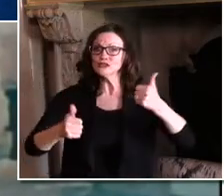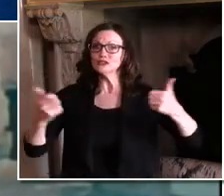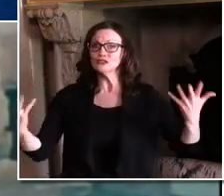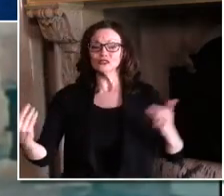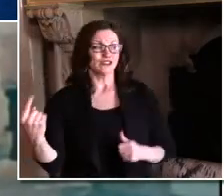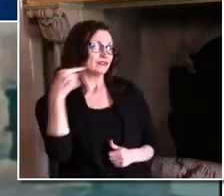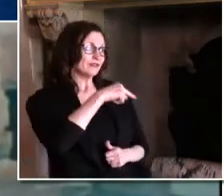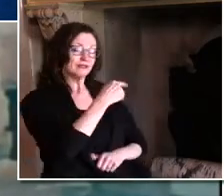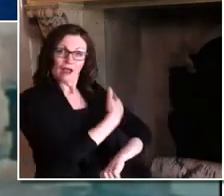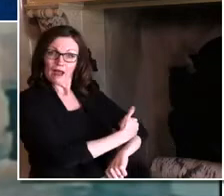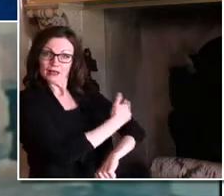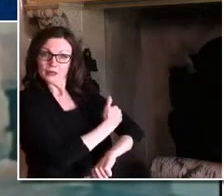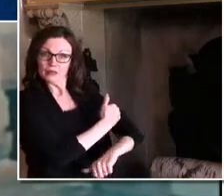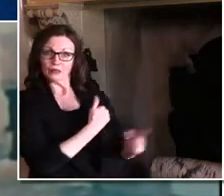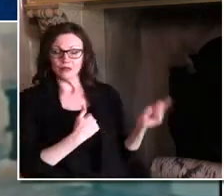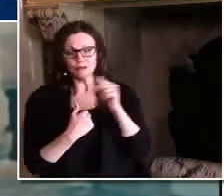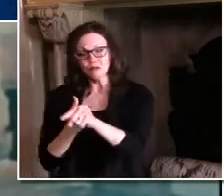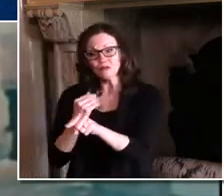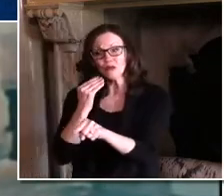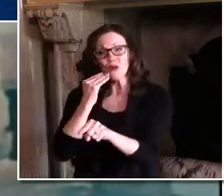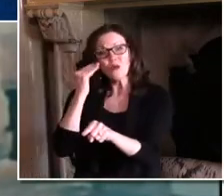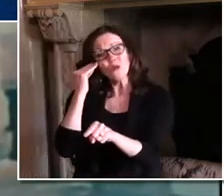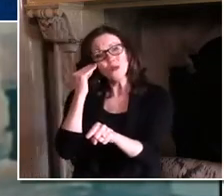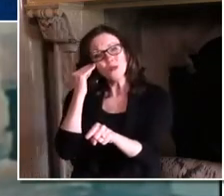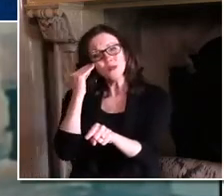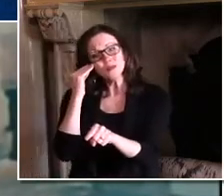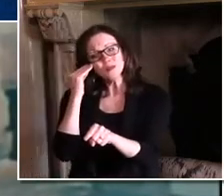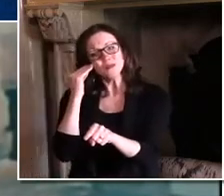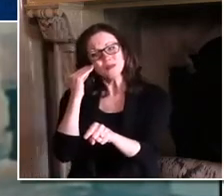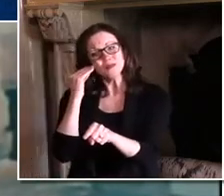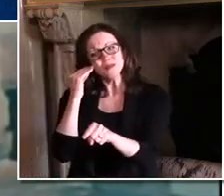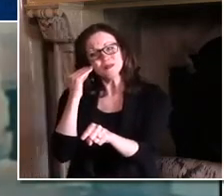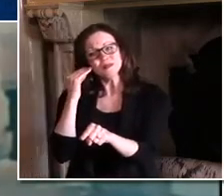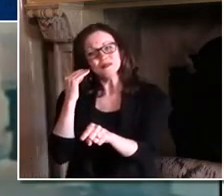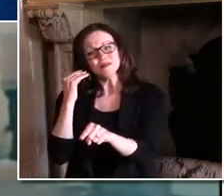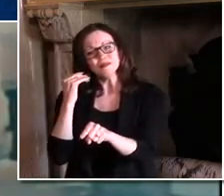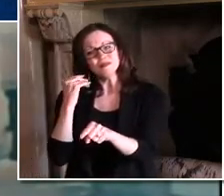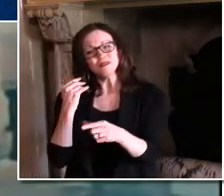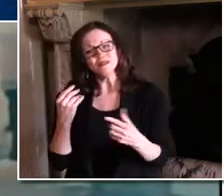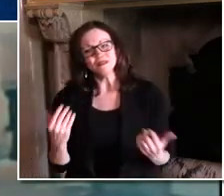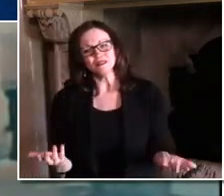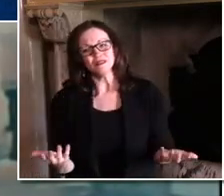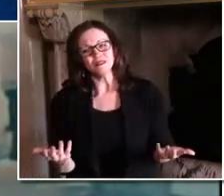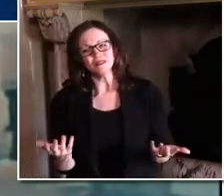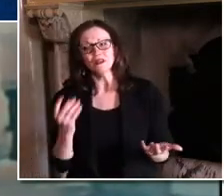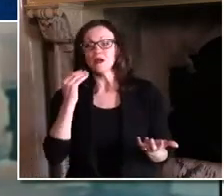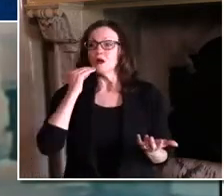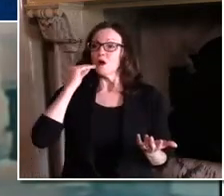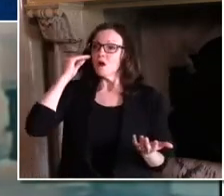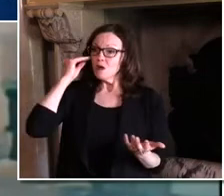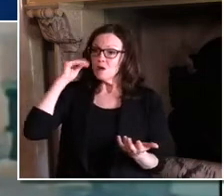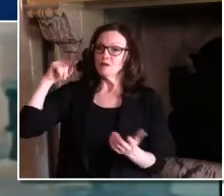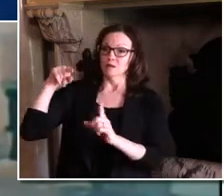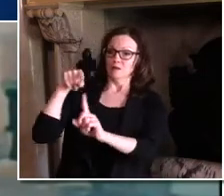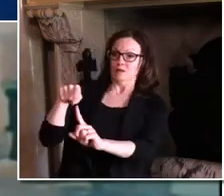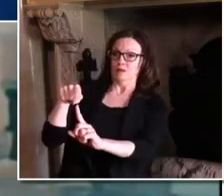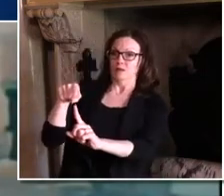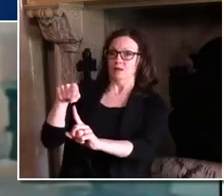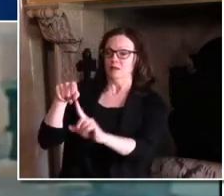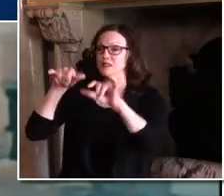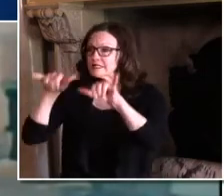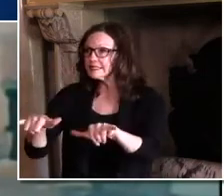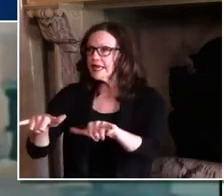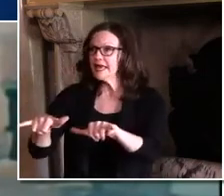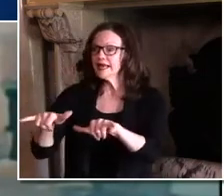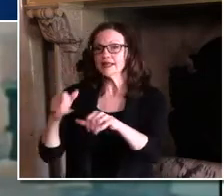illness that can take a life at any age and for which we don't yet have definitive treatment. I can't